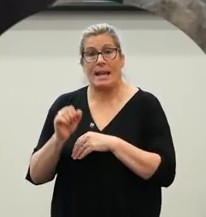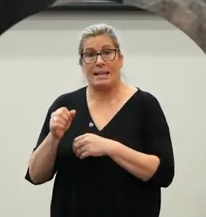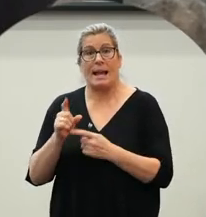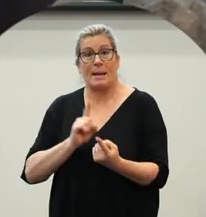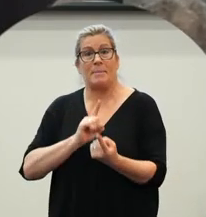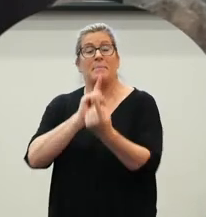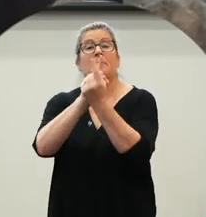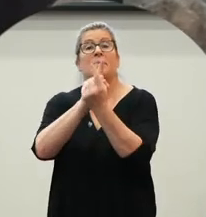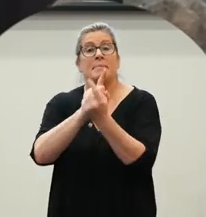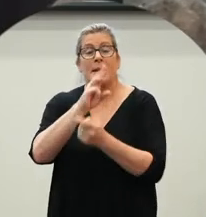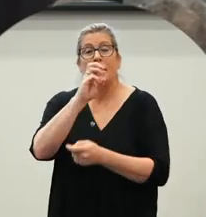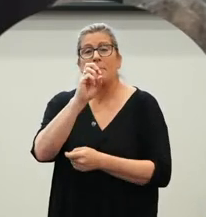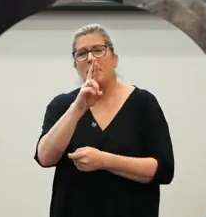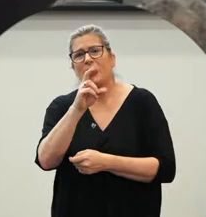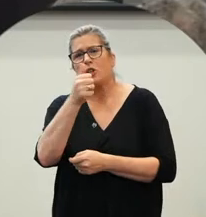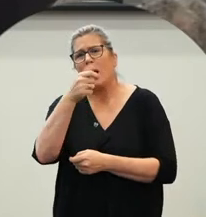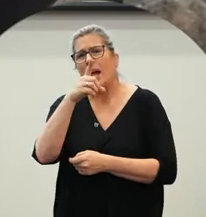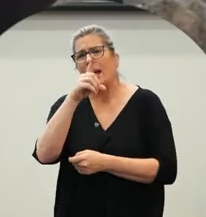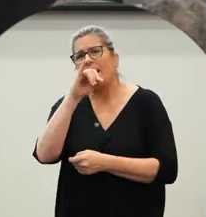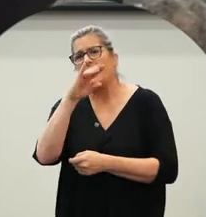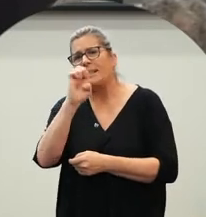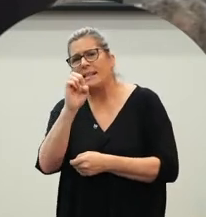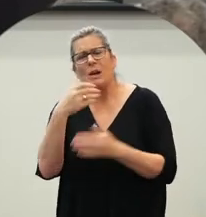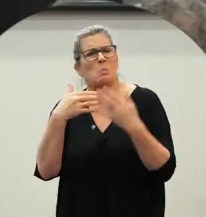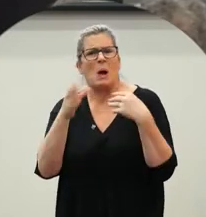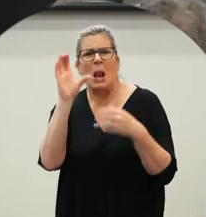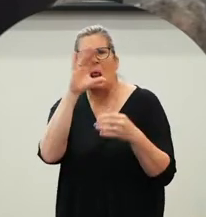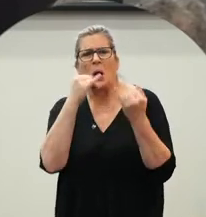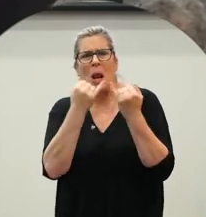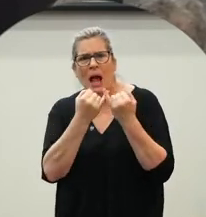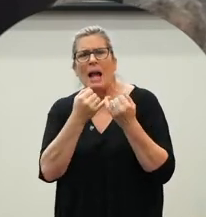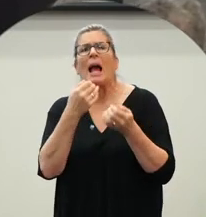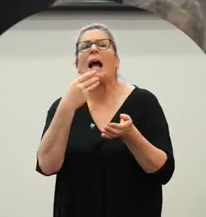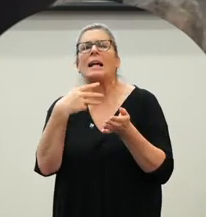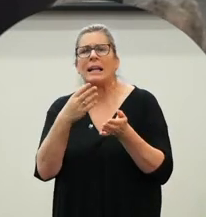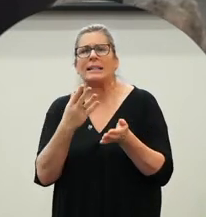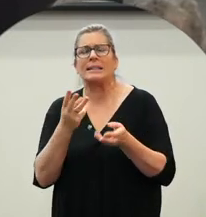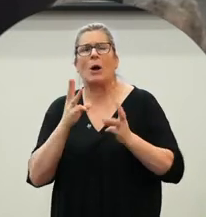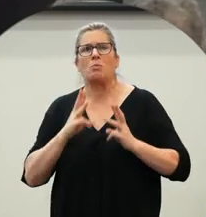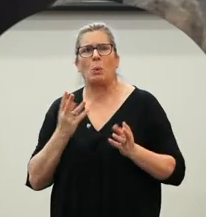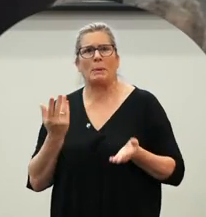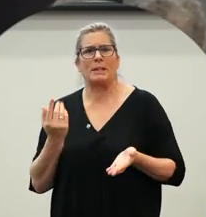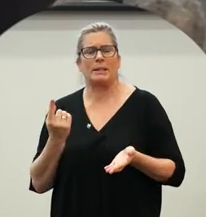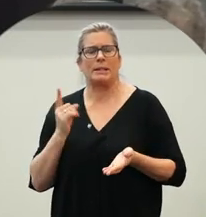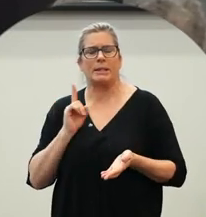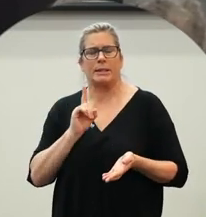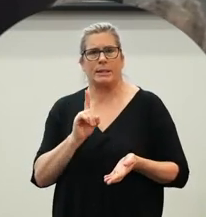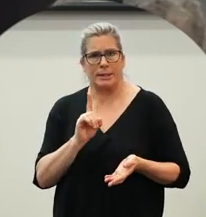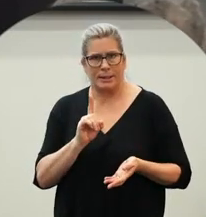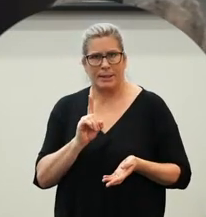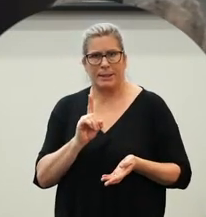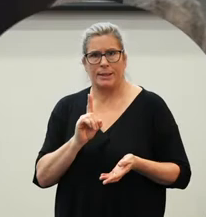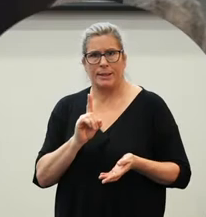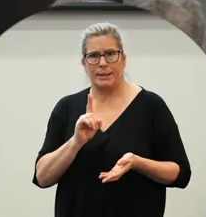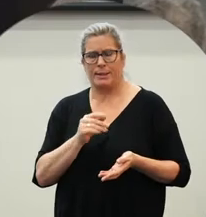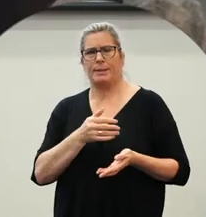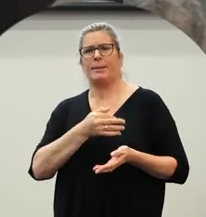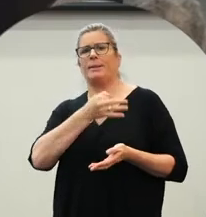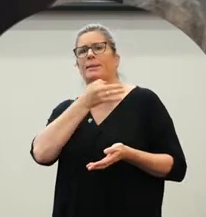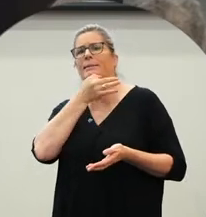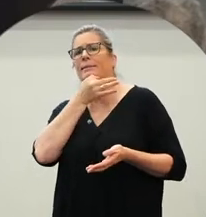Professor Peter Ady and wondering, oh, I wonder what he looks like. I wonder if he'll be cute. And then in walks this woman. And